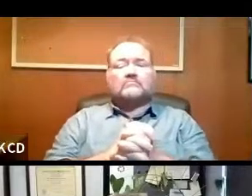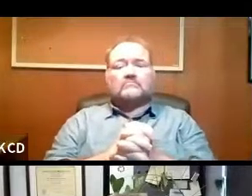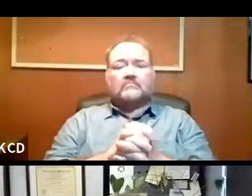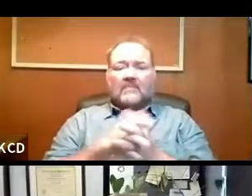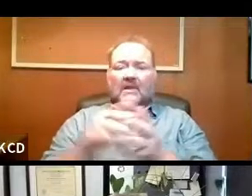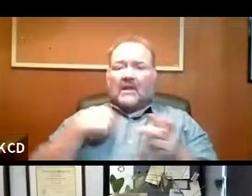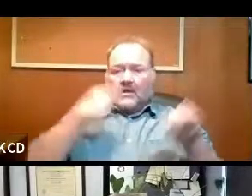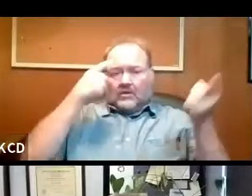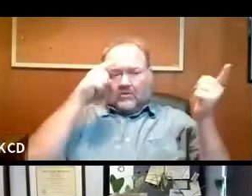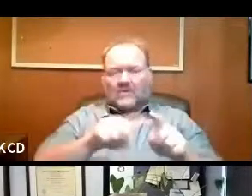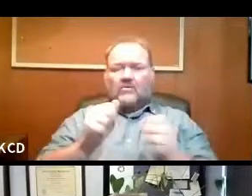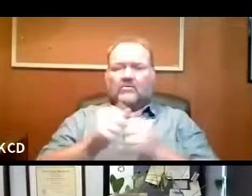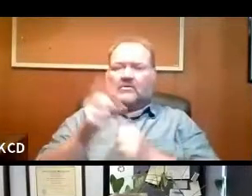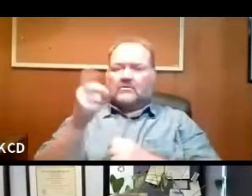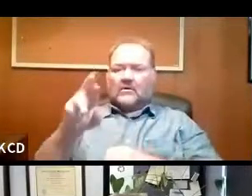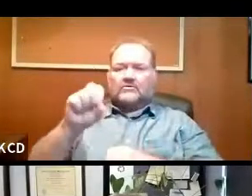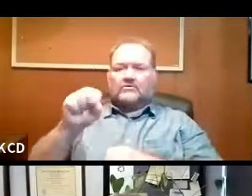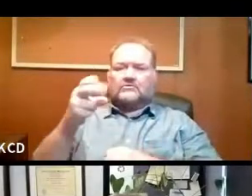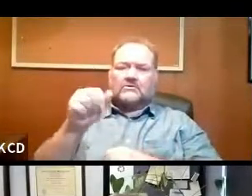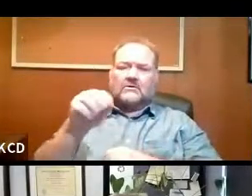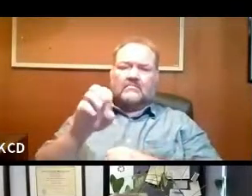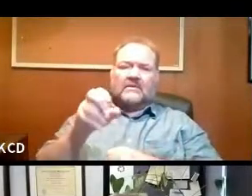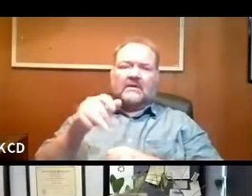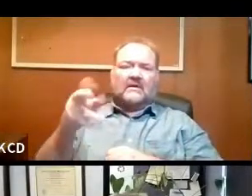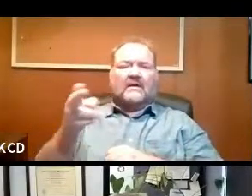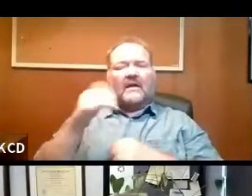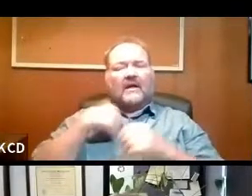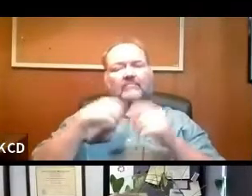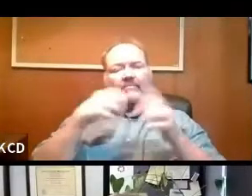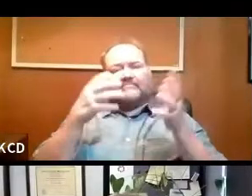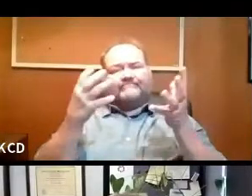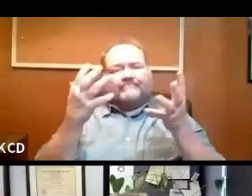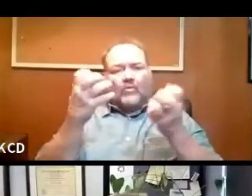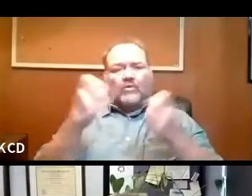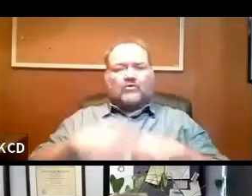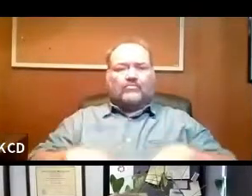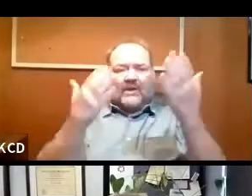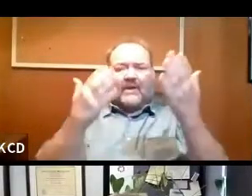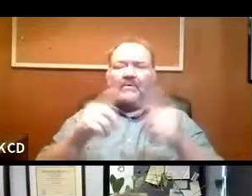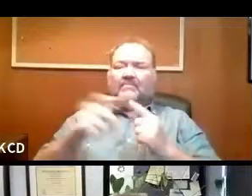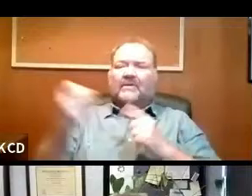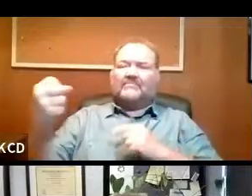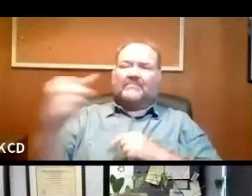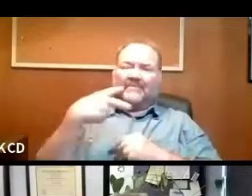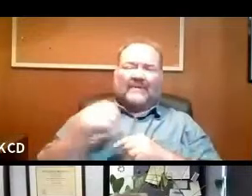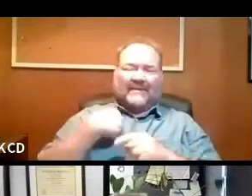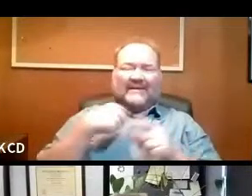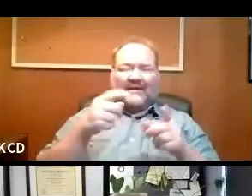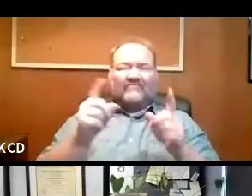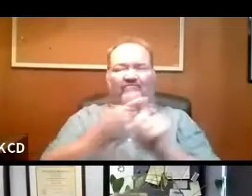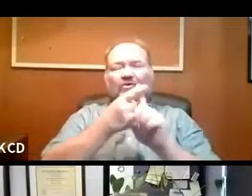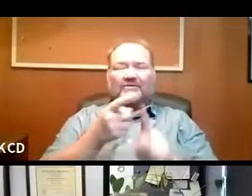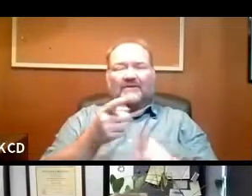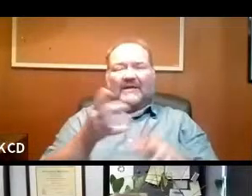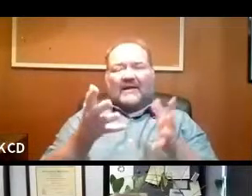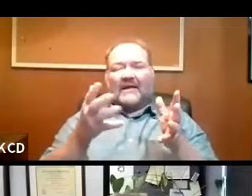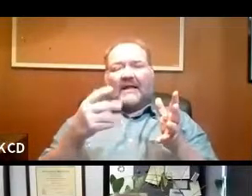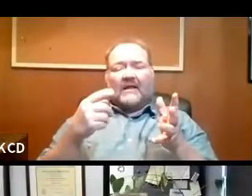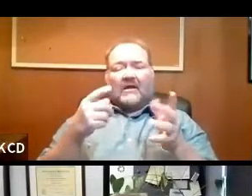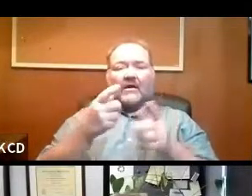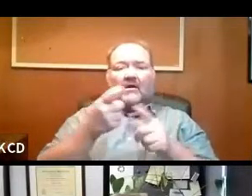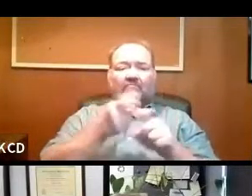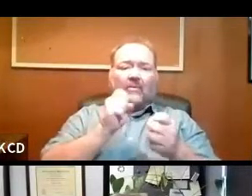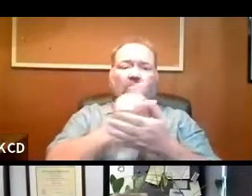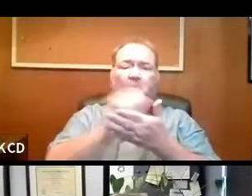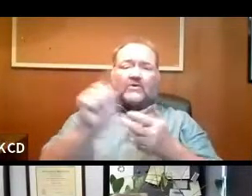So I agree with Dr. Shamiya. I was actually considering bringing this up this evening as well, and he beat me to it. I think that from week to